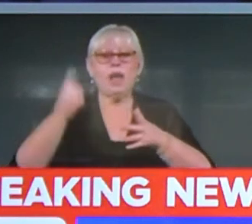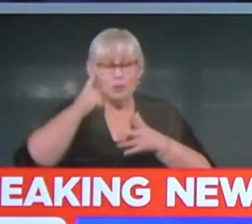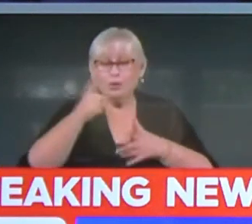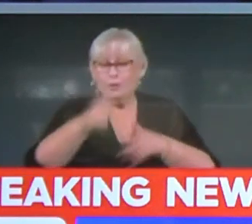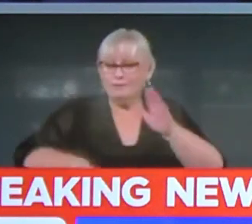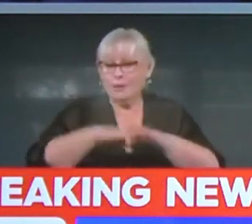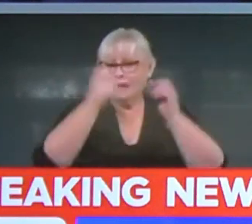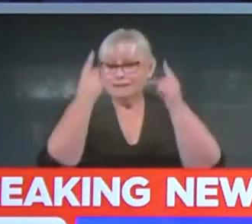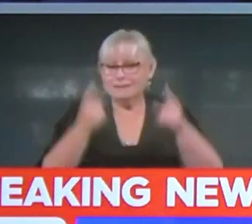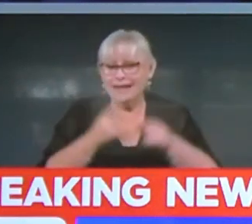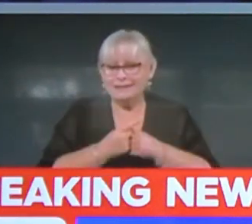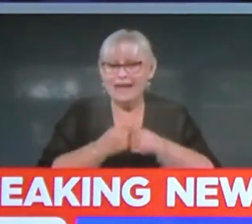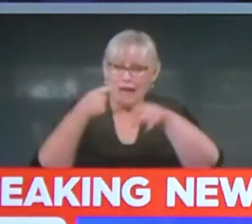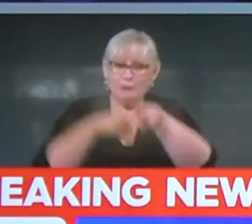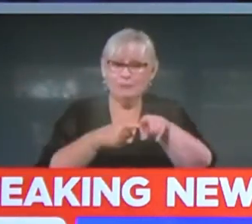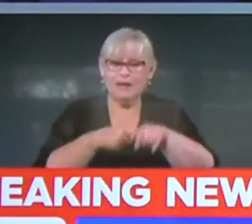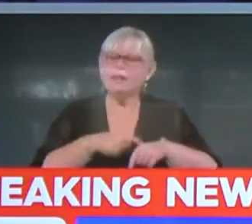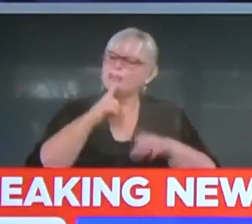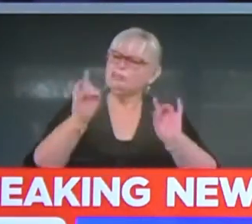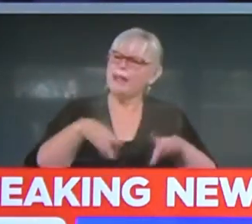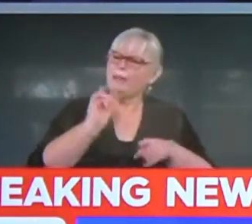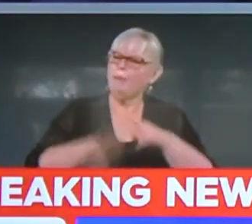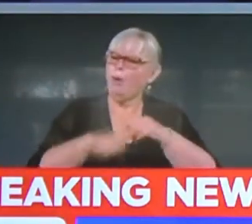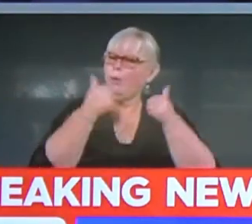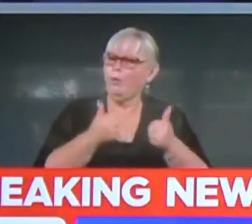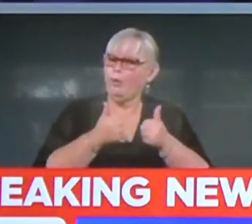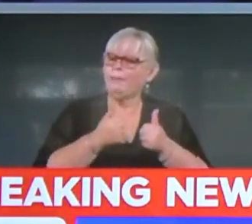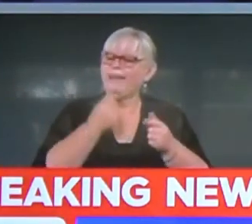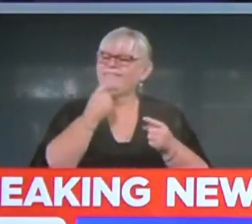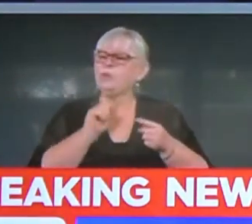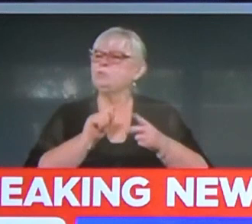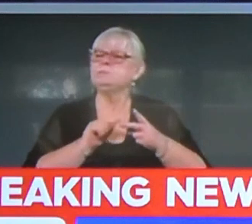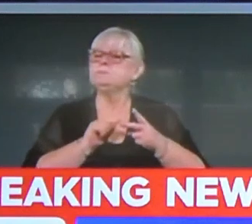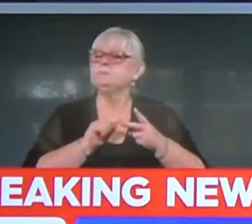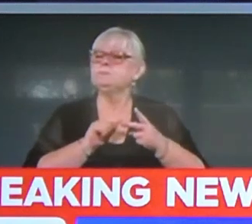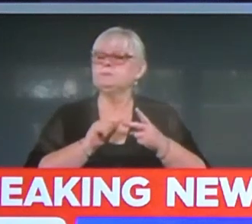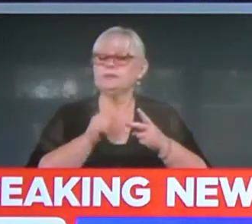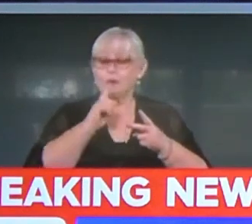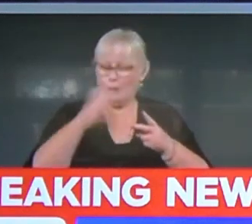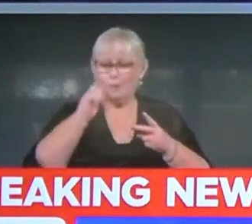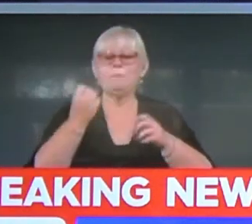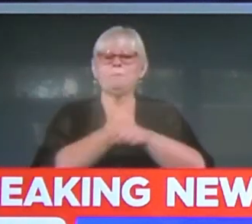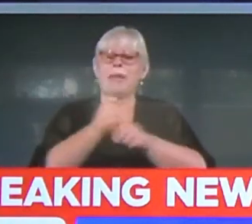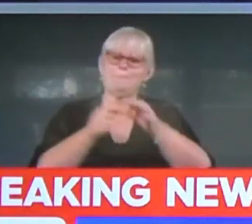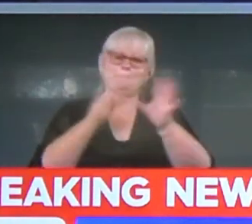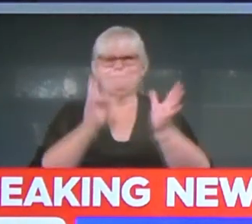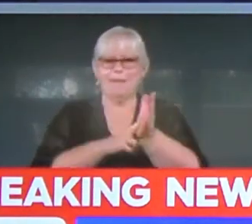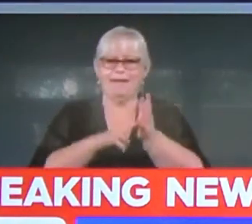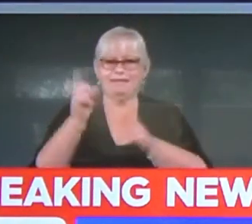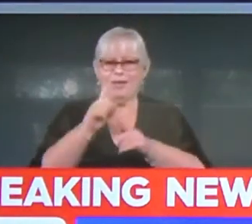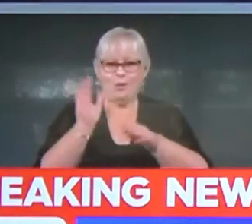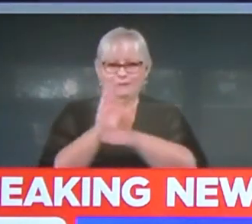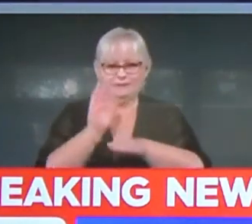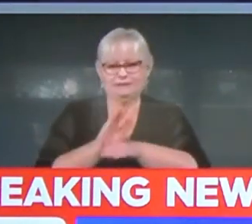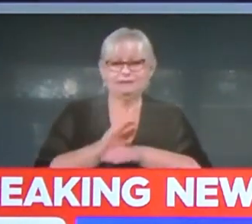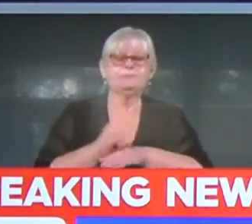fully complied with, and I've got to say Australians have been pretty good about it. But we need to put that arrangement in place. Also, we're putting in